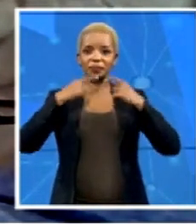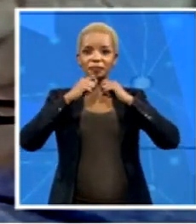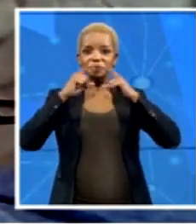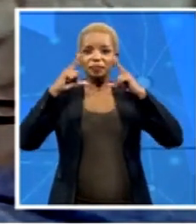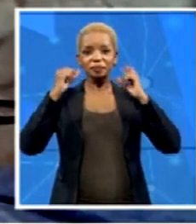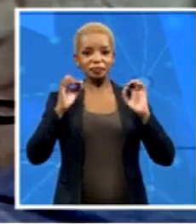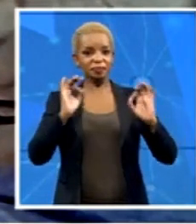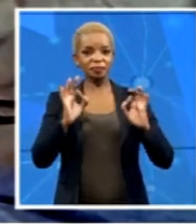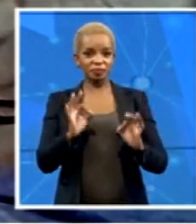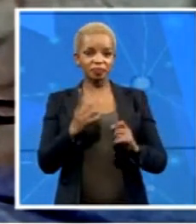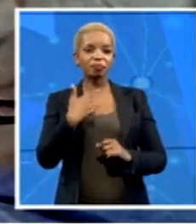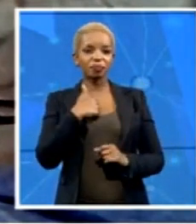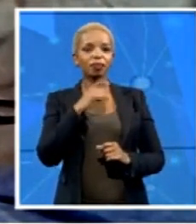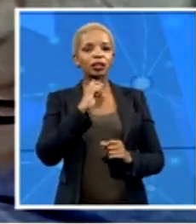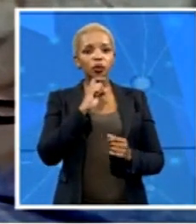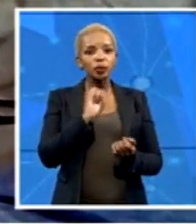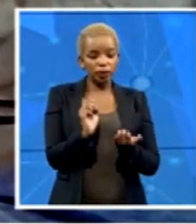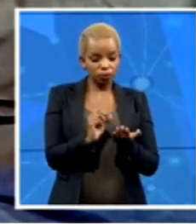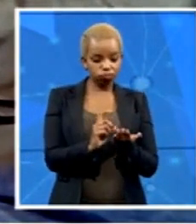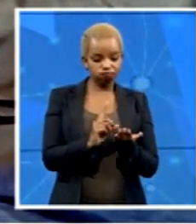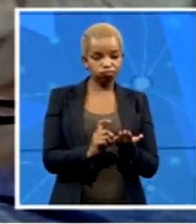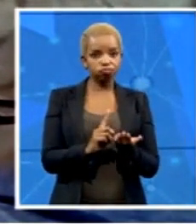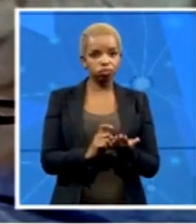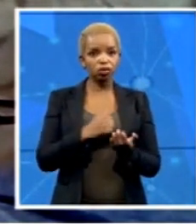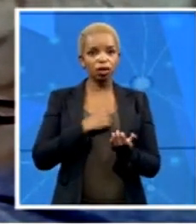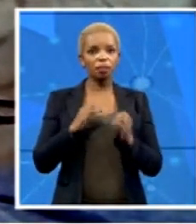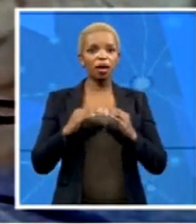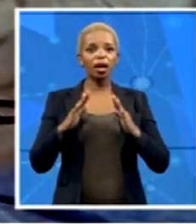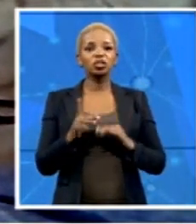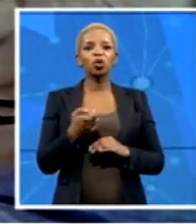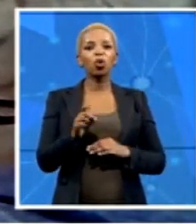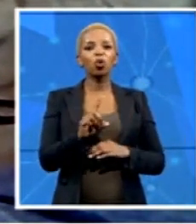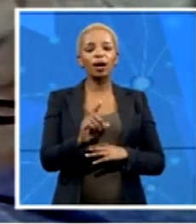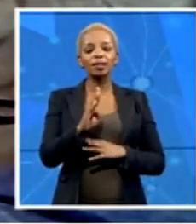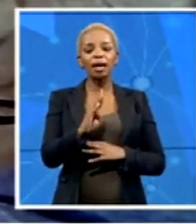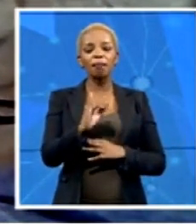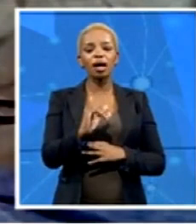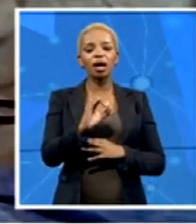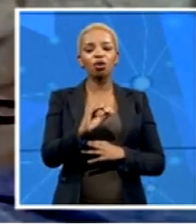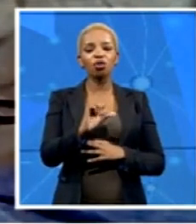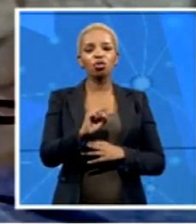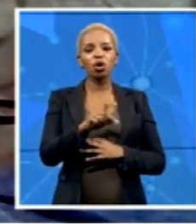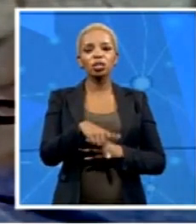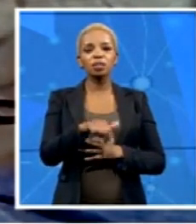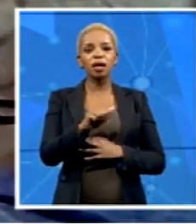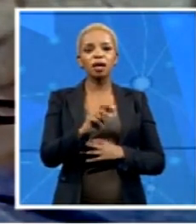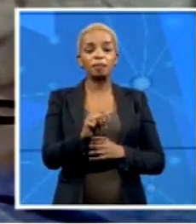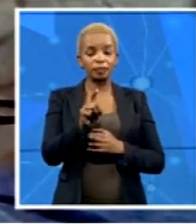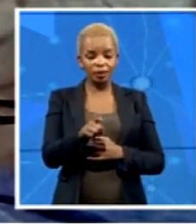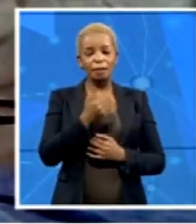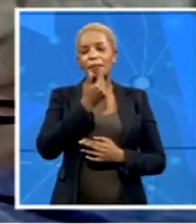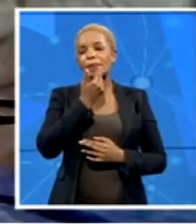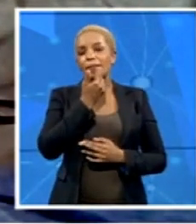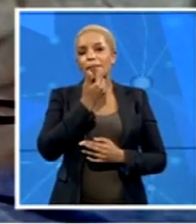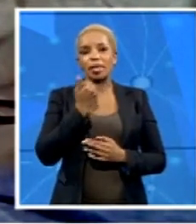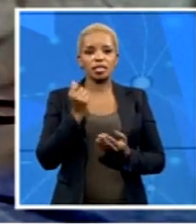It's one that it's called BioScrub, and this is really the best one that you can get. I know it's in